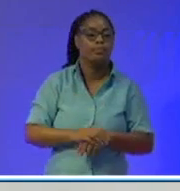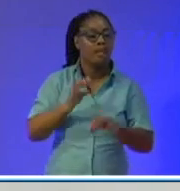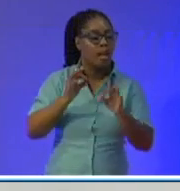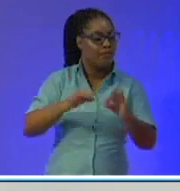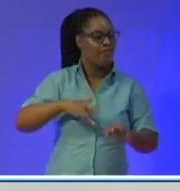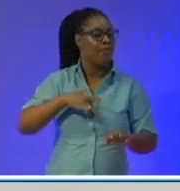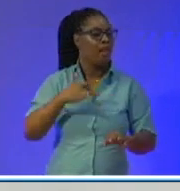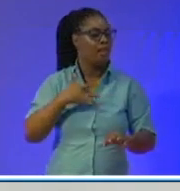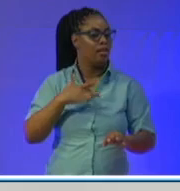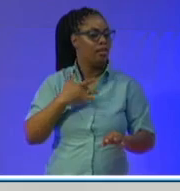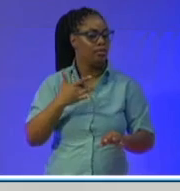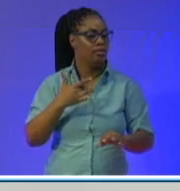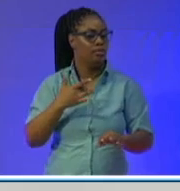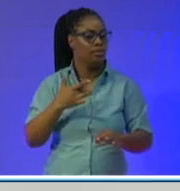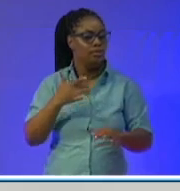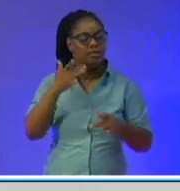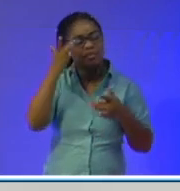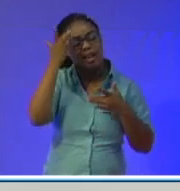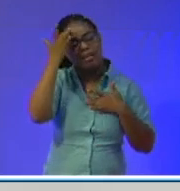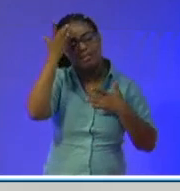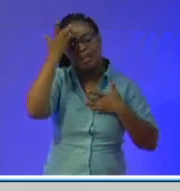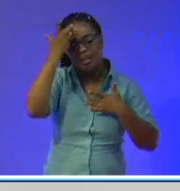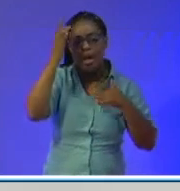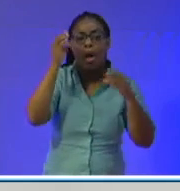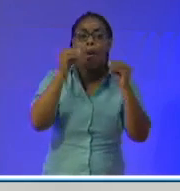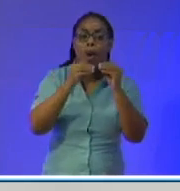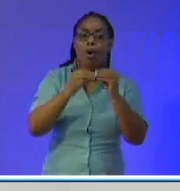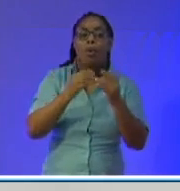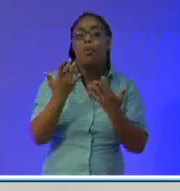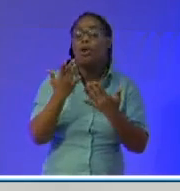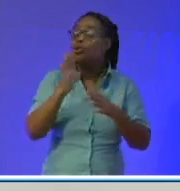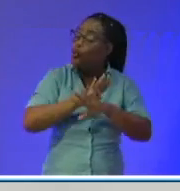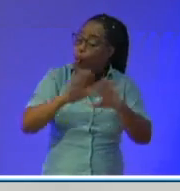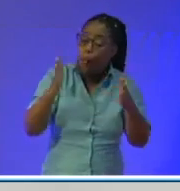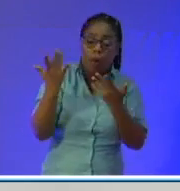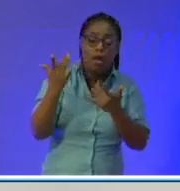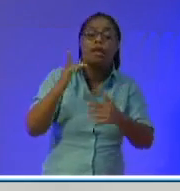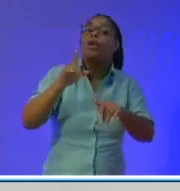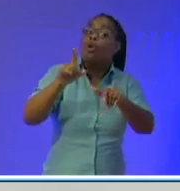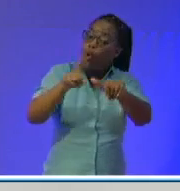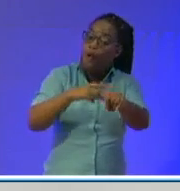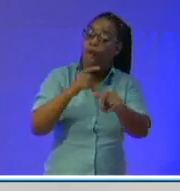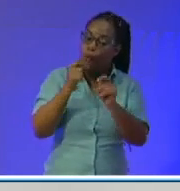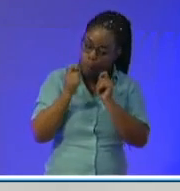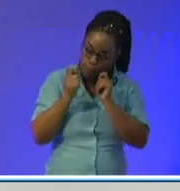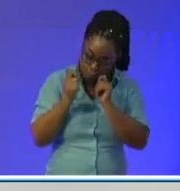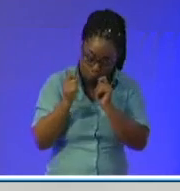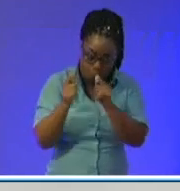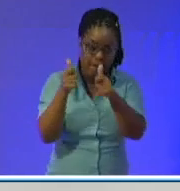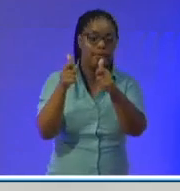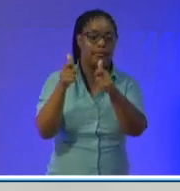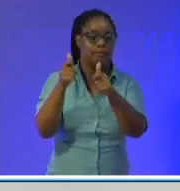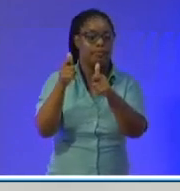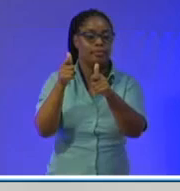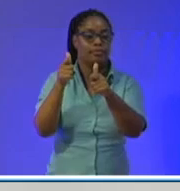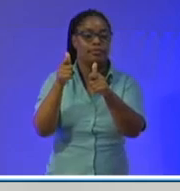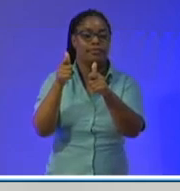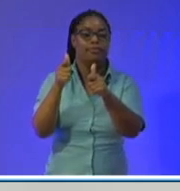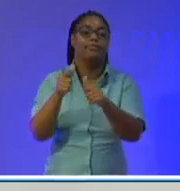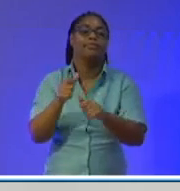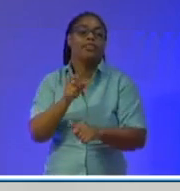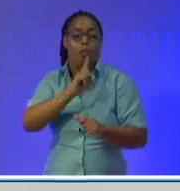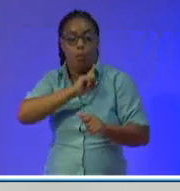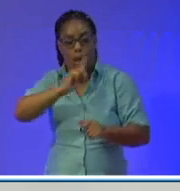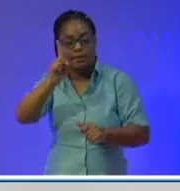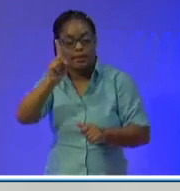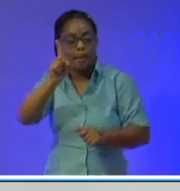to wait for any of those severe situations or concerns. And as we're on the topic, it's just a good reminder, an opportunity to remind the